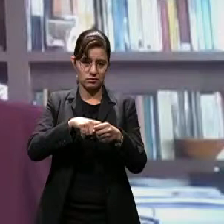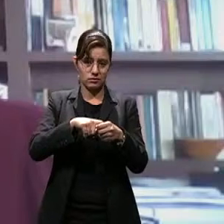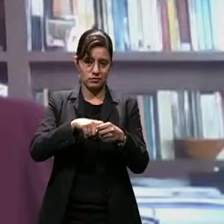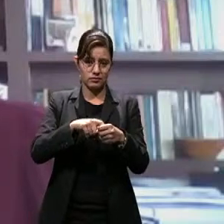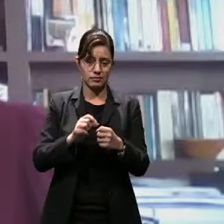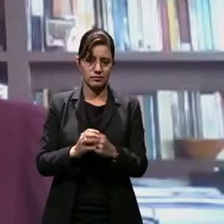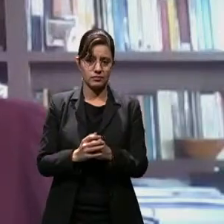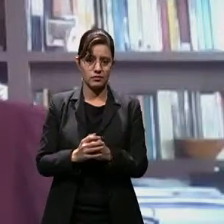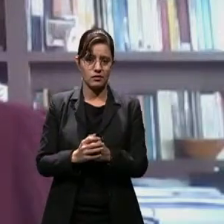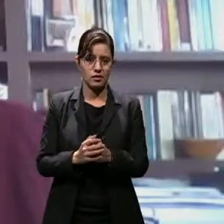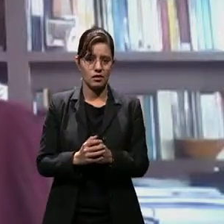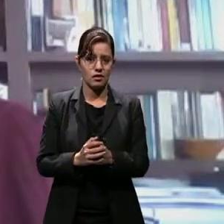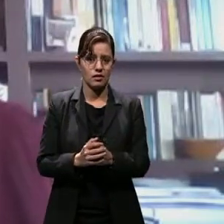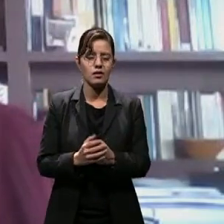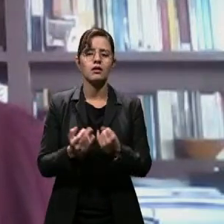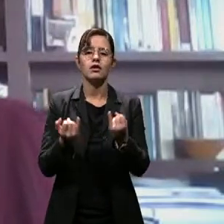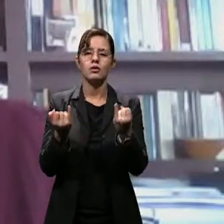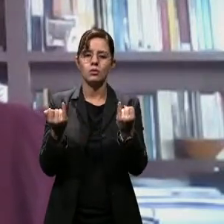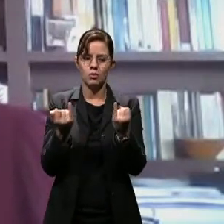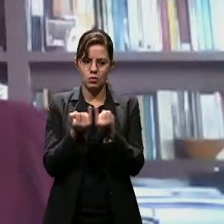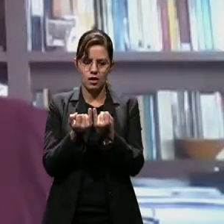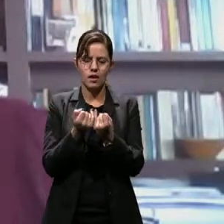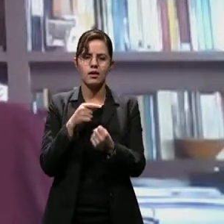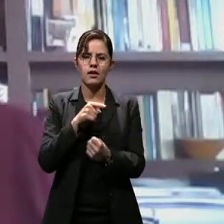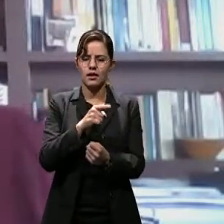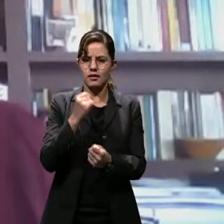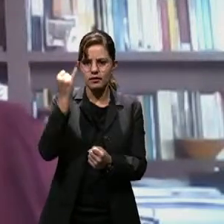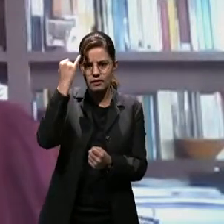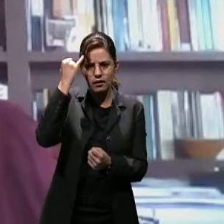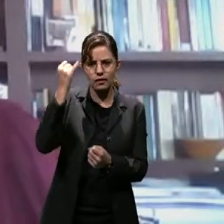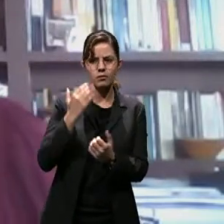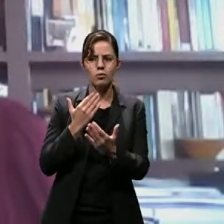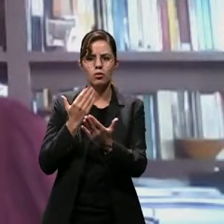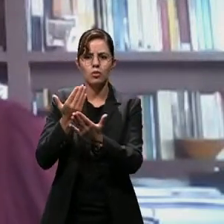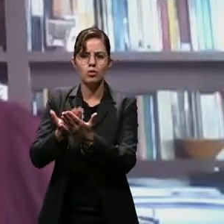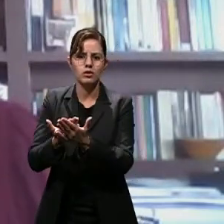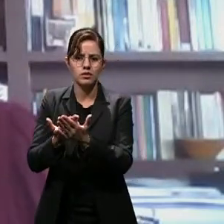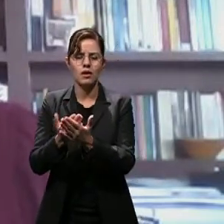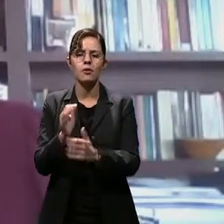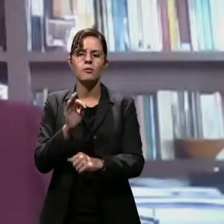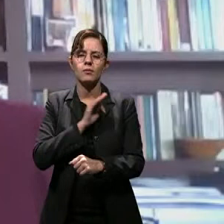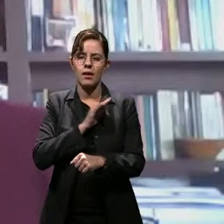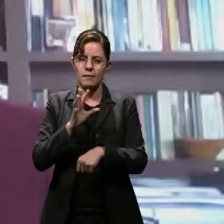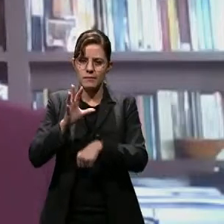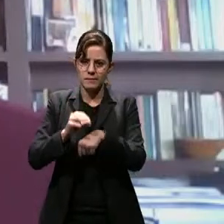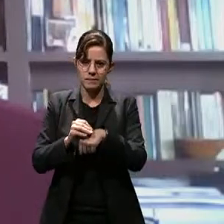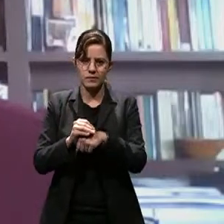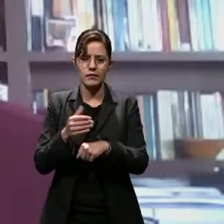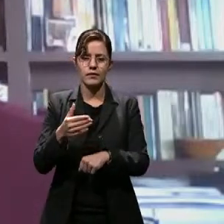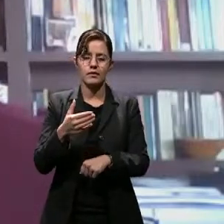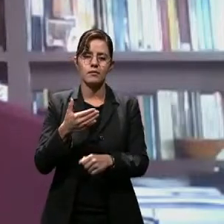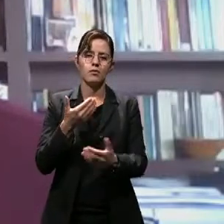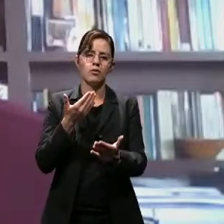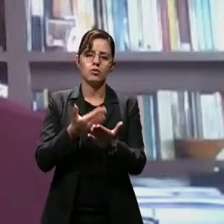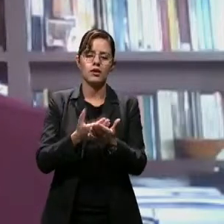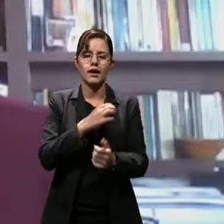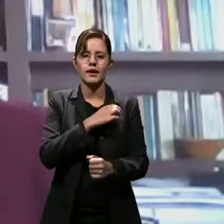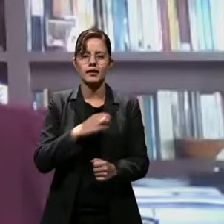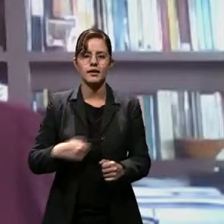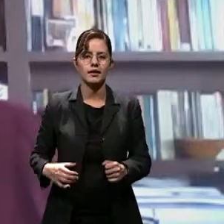in an equal way, well, they have also promoted reforms that allow for that